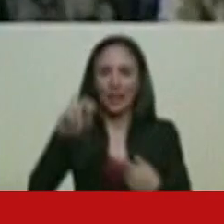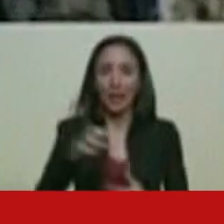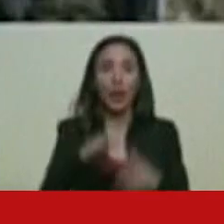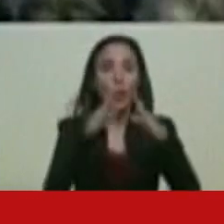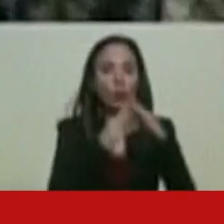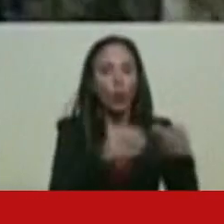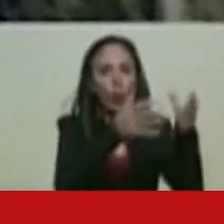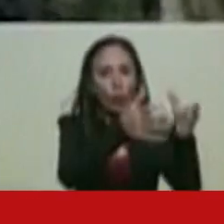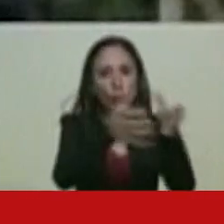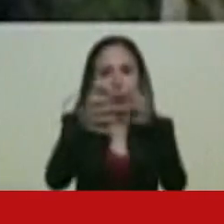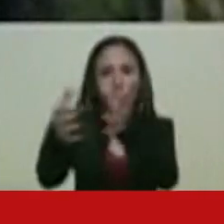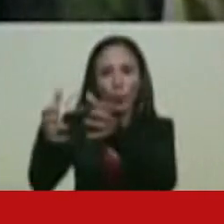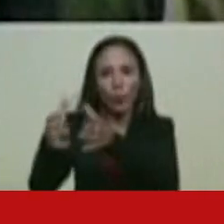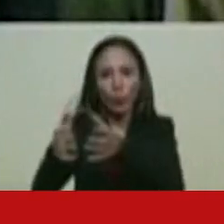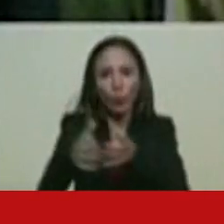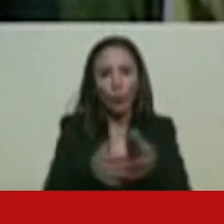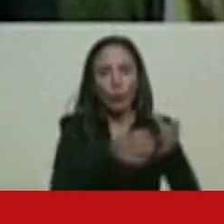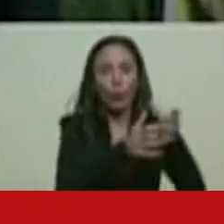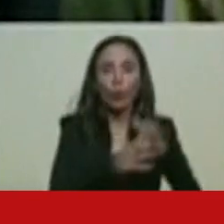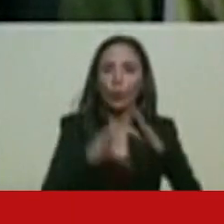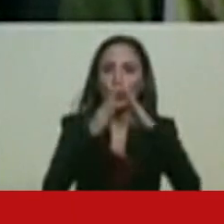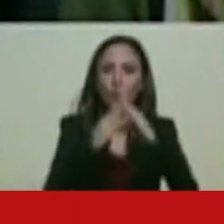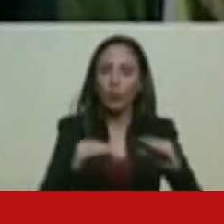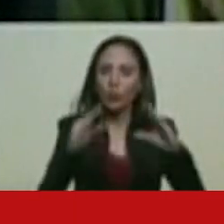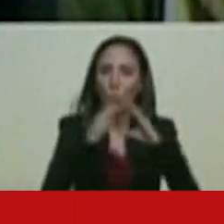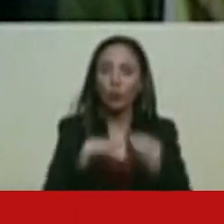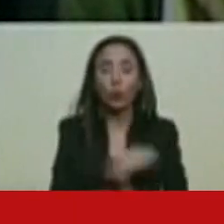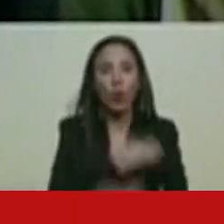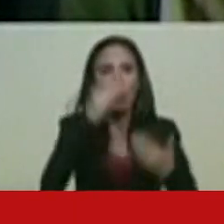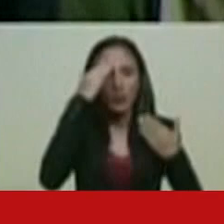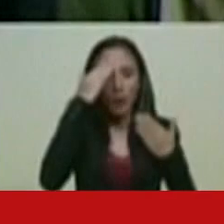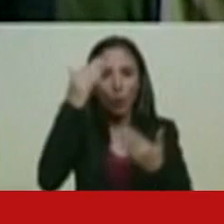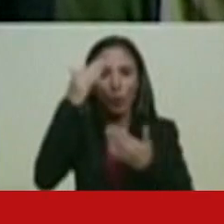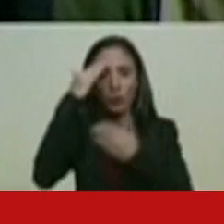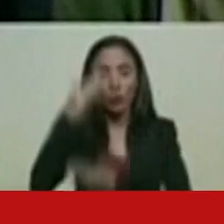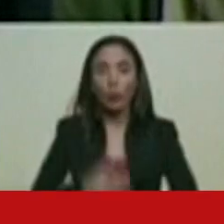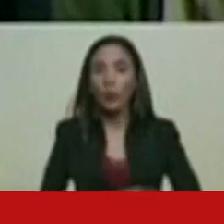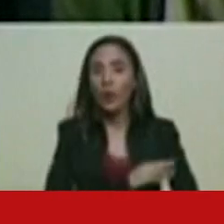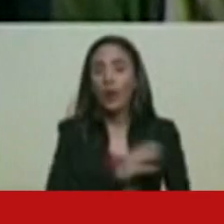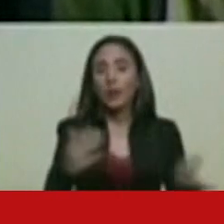5 years, Venezuelans' quality of life has really, really declined.